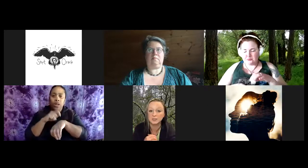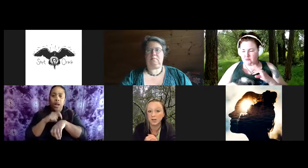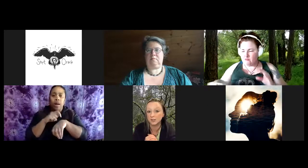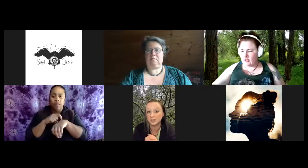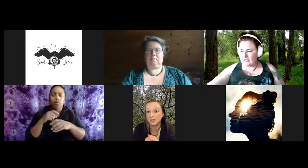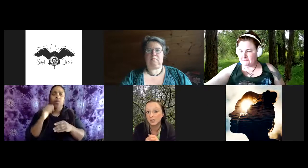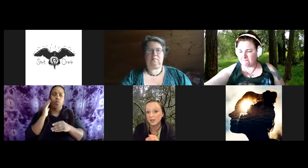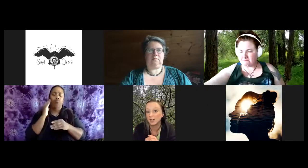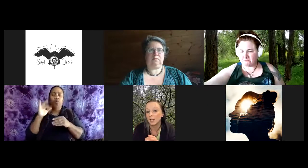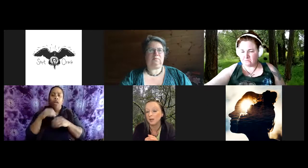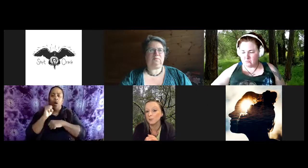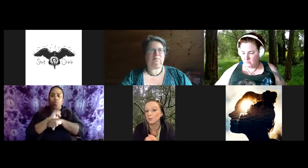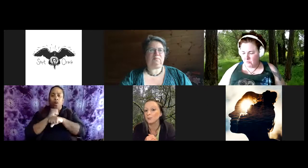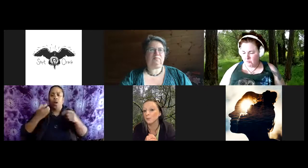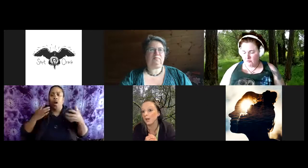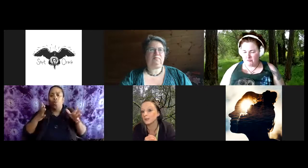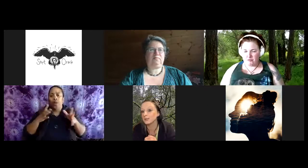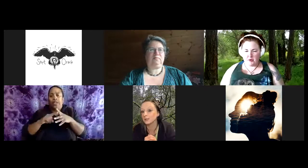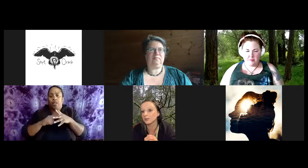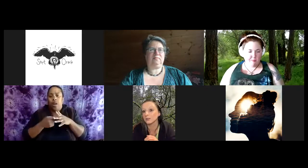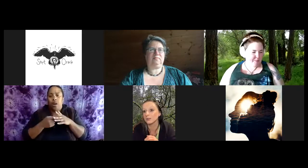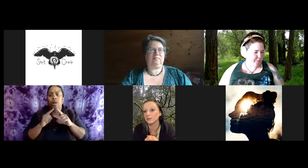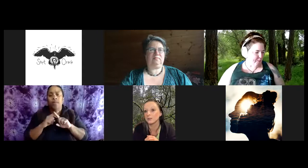have started. But